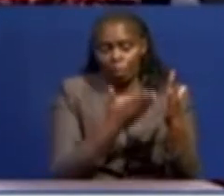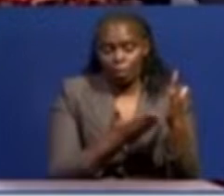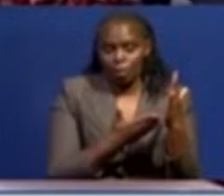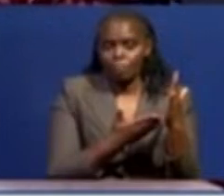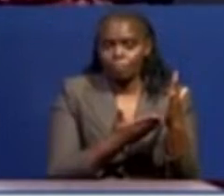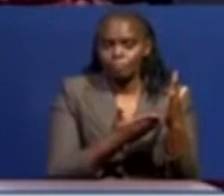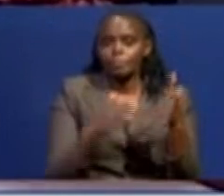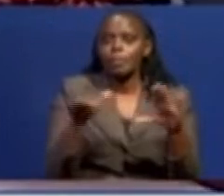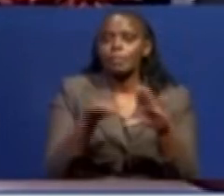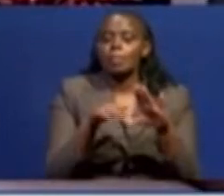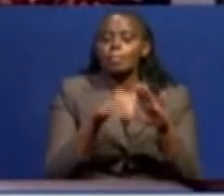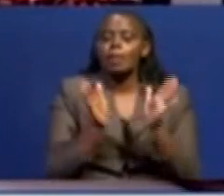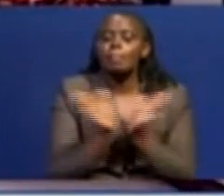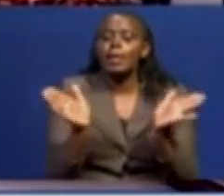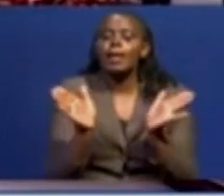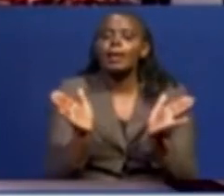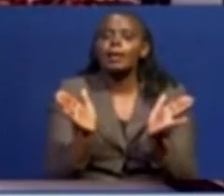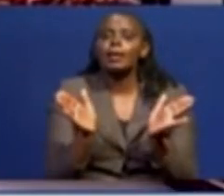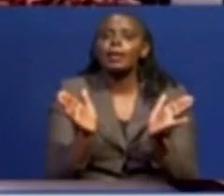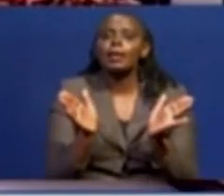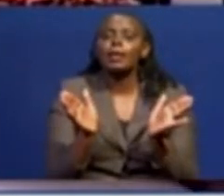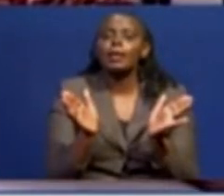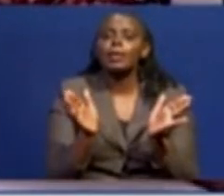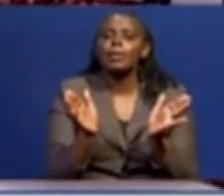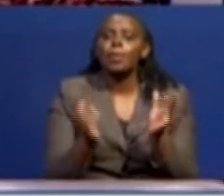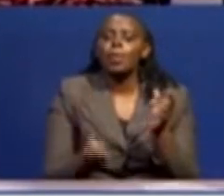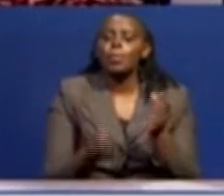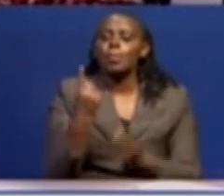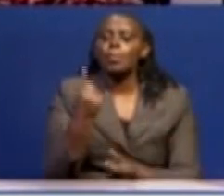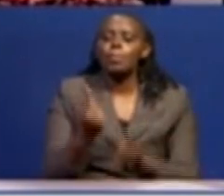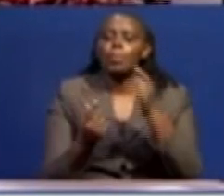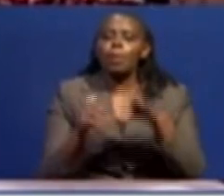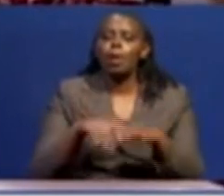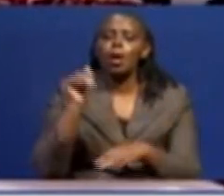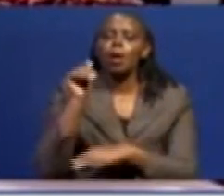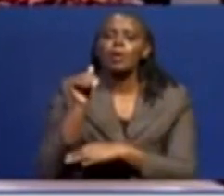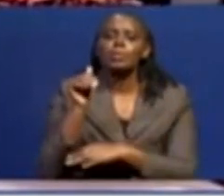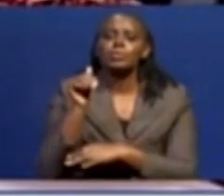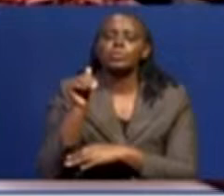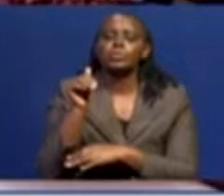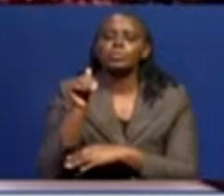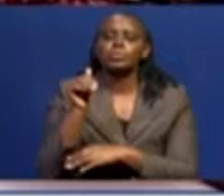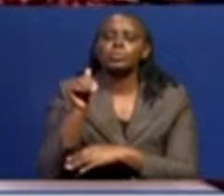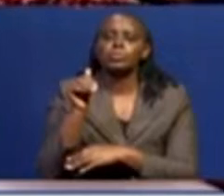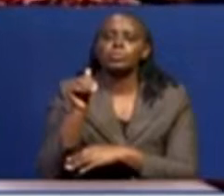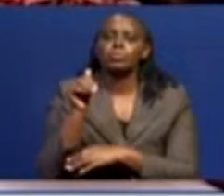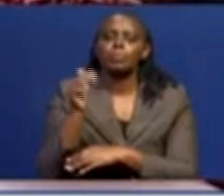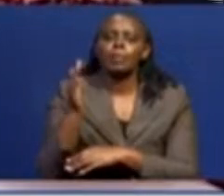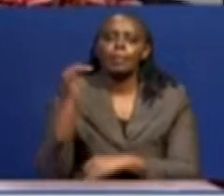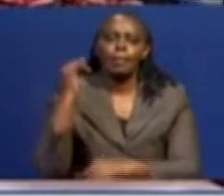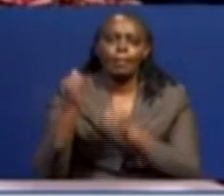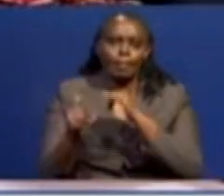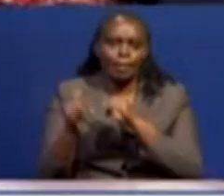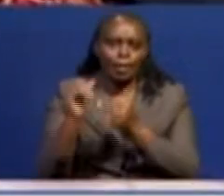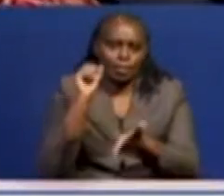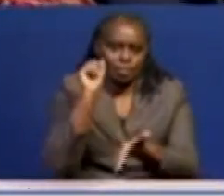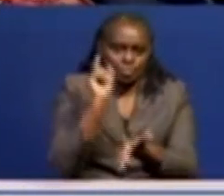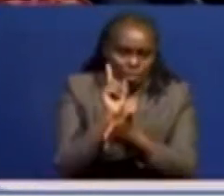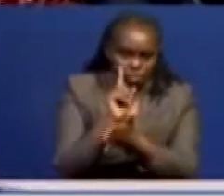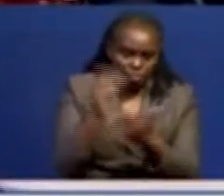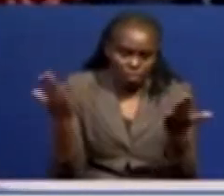issues that members of the public were raising emanated actually from the